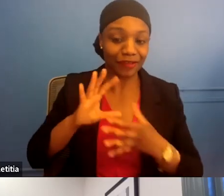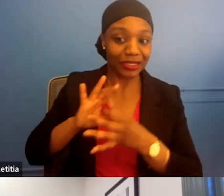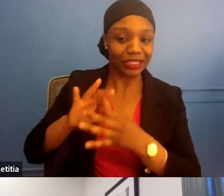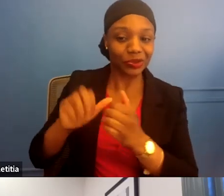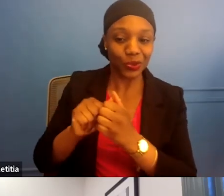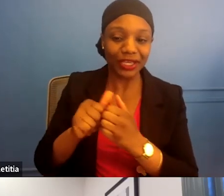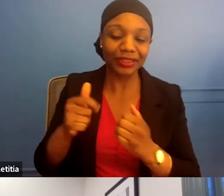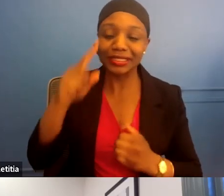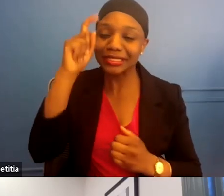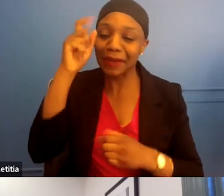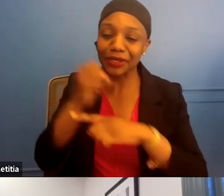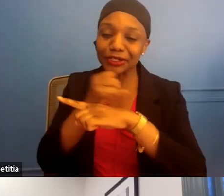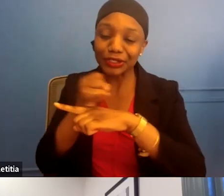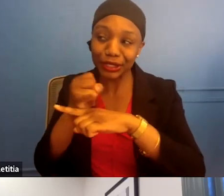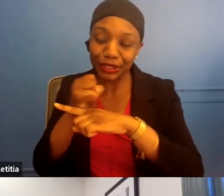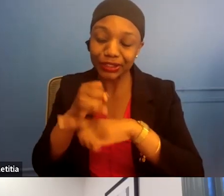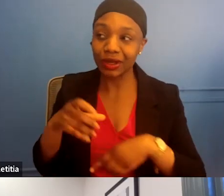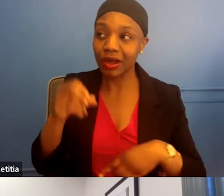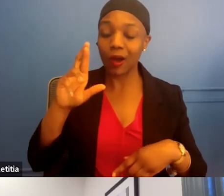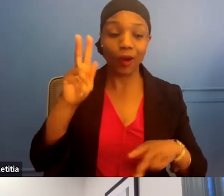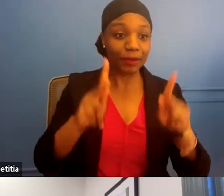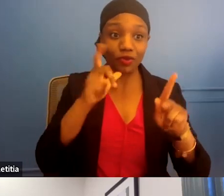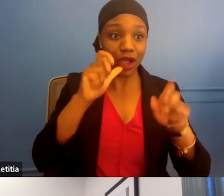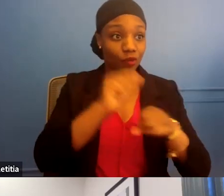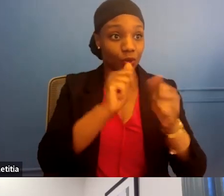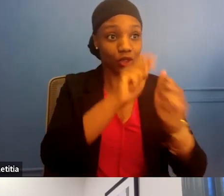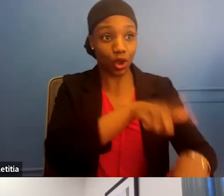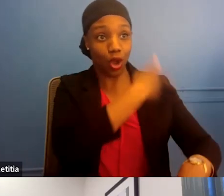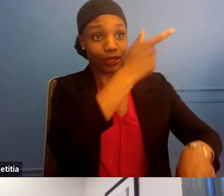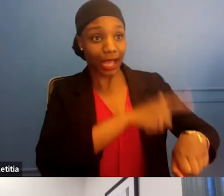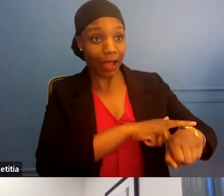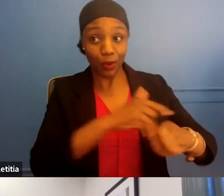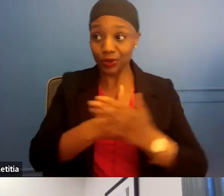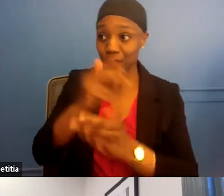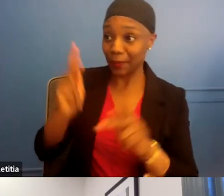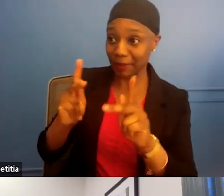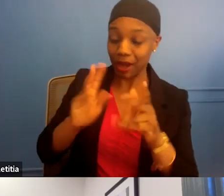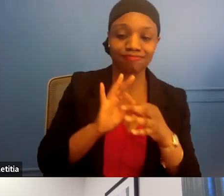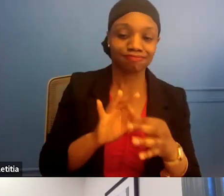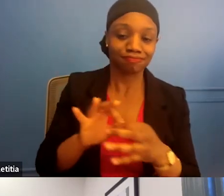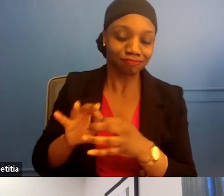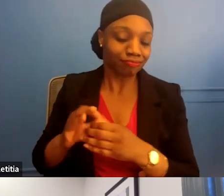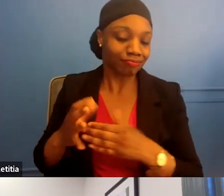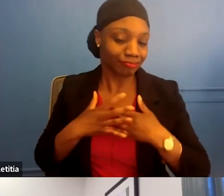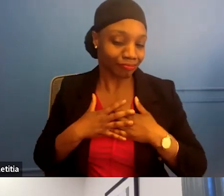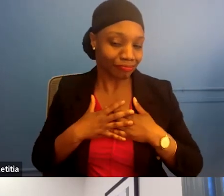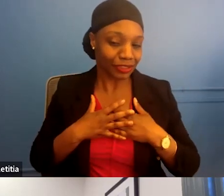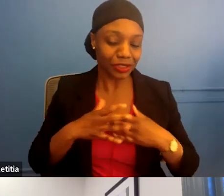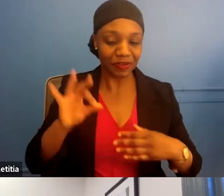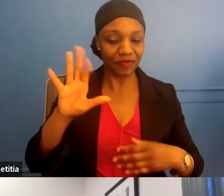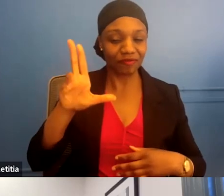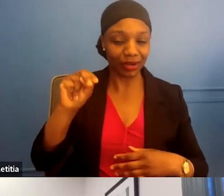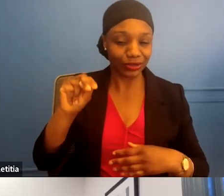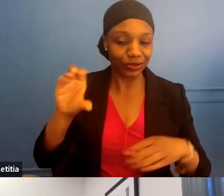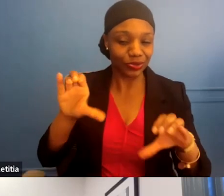summer interns and, you know, either people I've worked with for a long time or some new people. So it's been fun to do that.